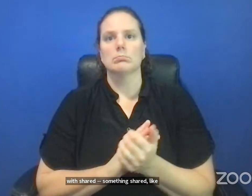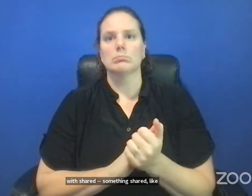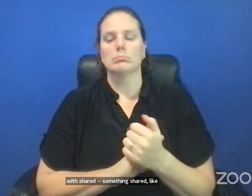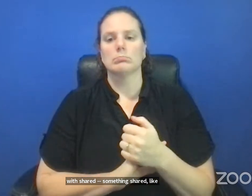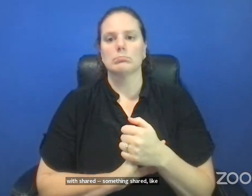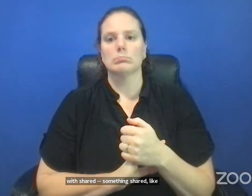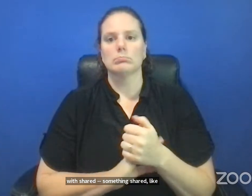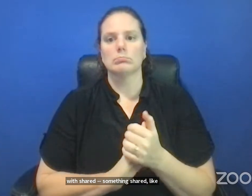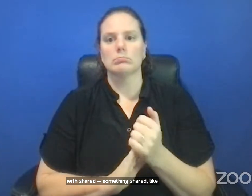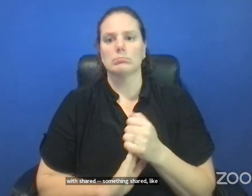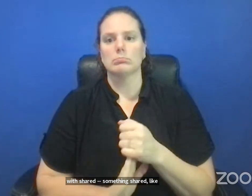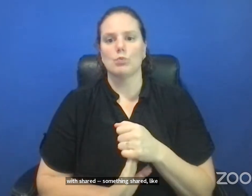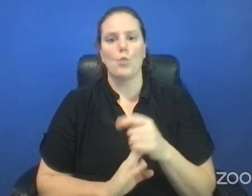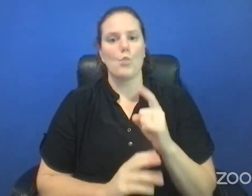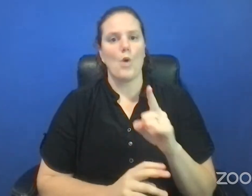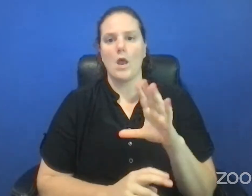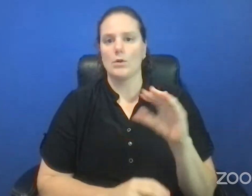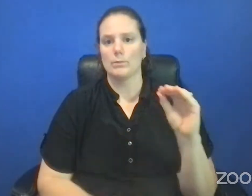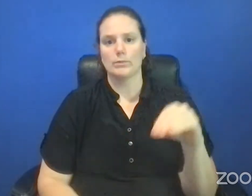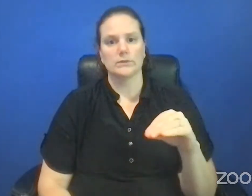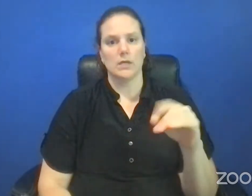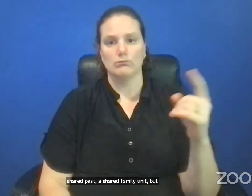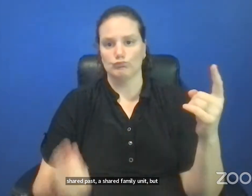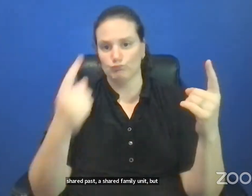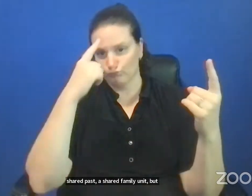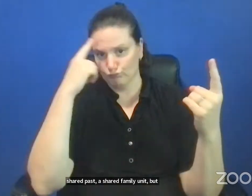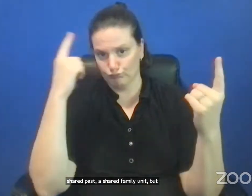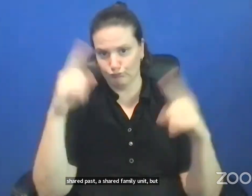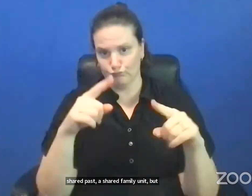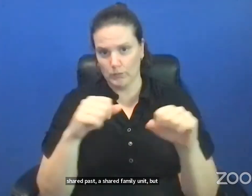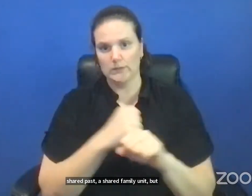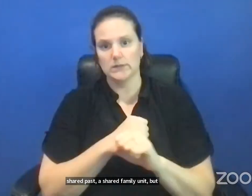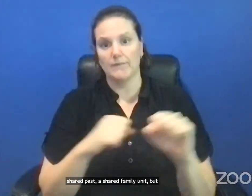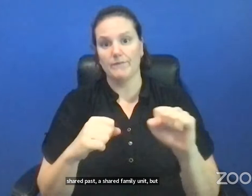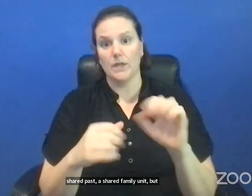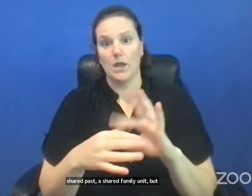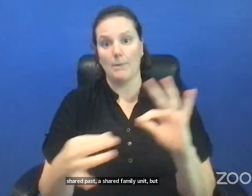But I 100% agree with the safety comment.